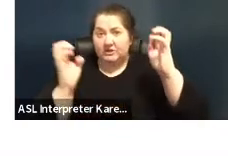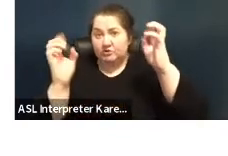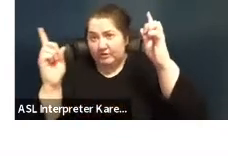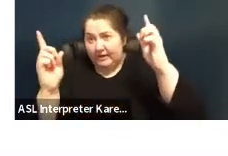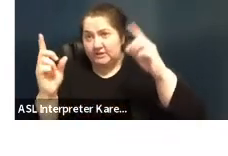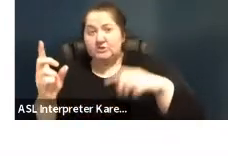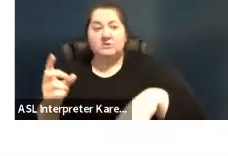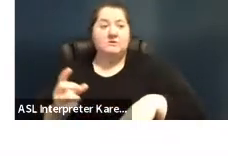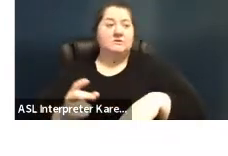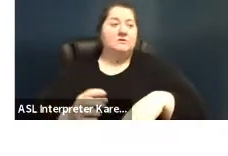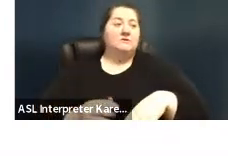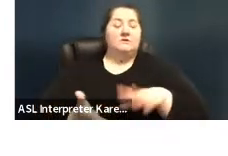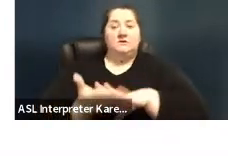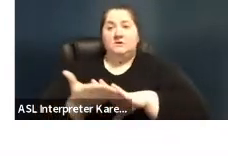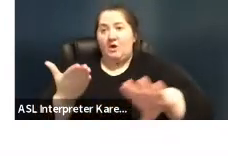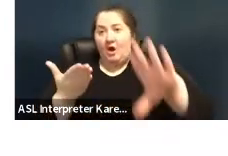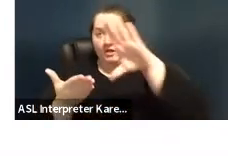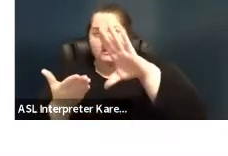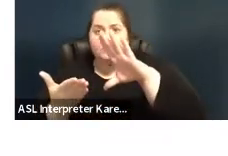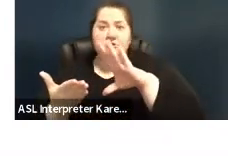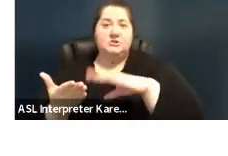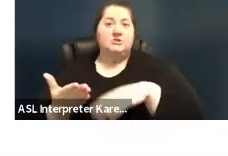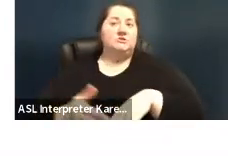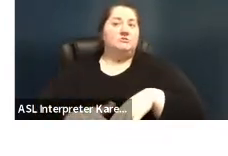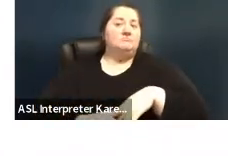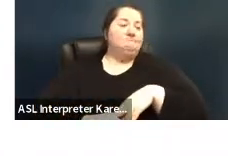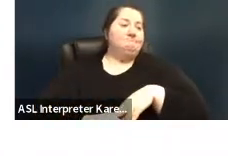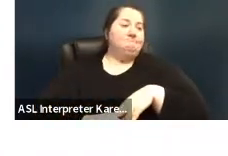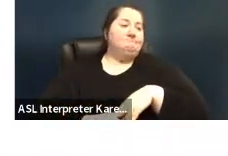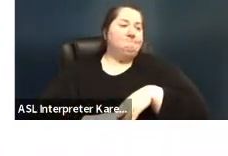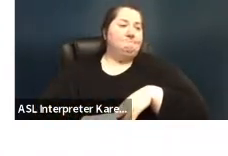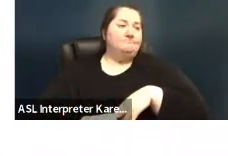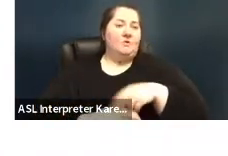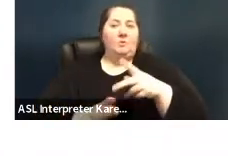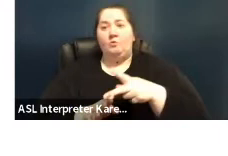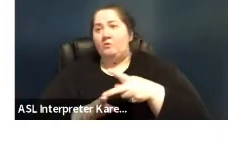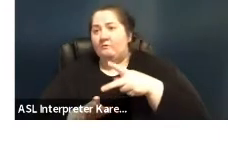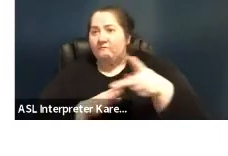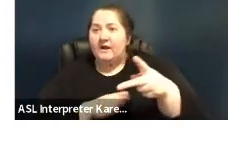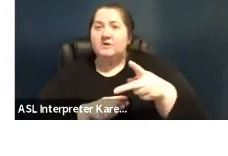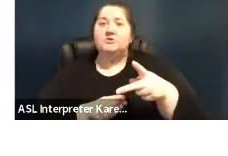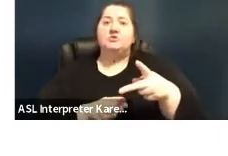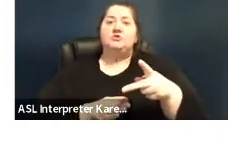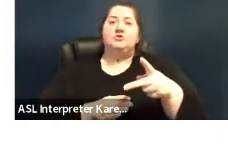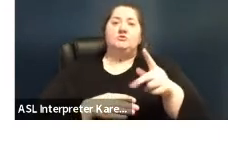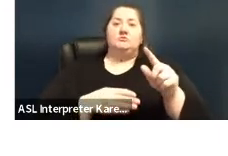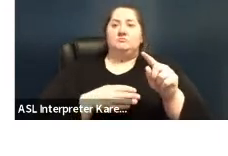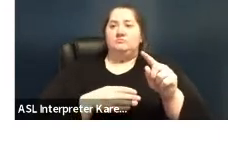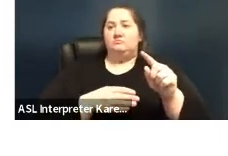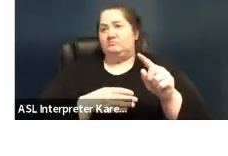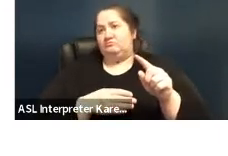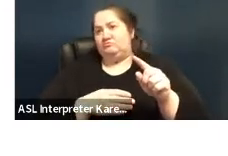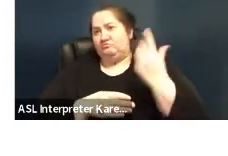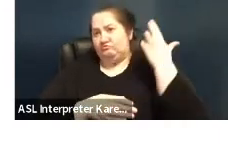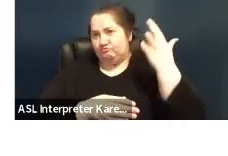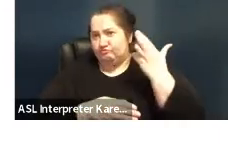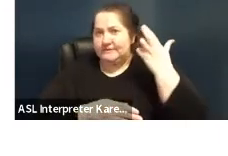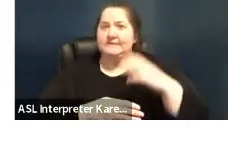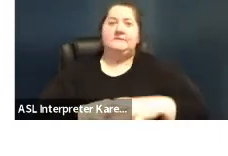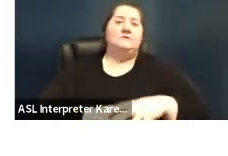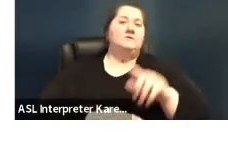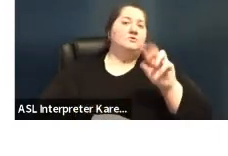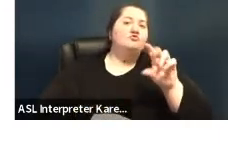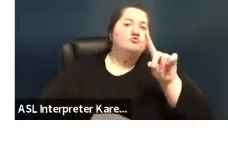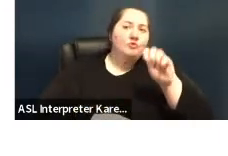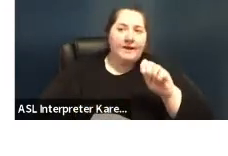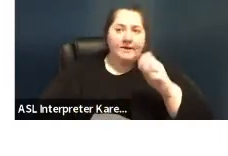like secondary or post-secondary education, professional purposes, trade purposes. So all the